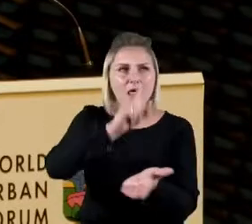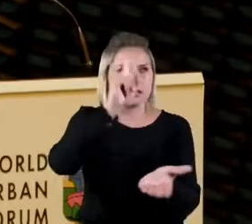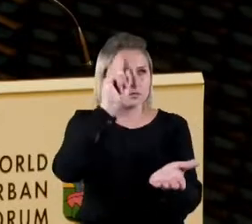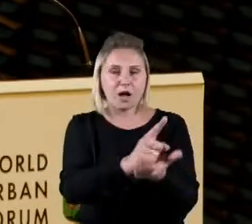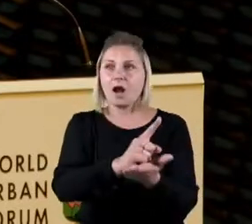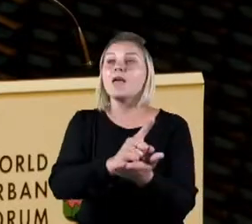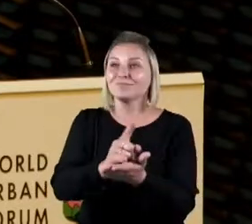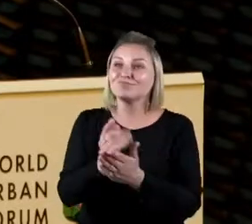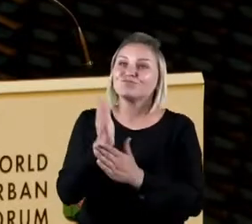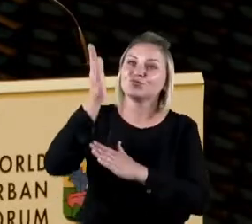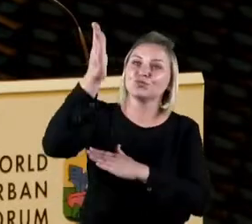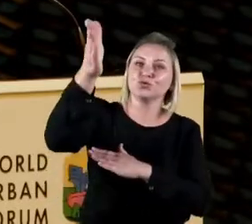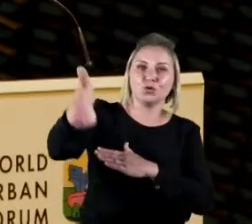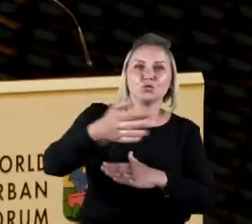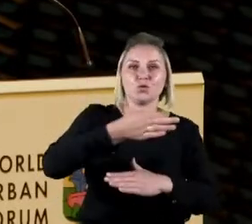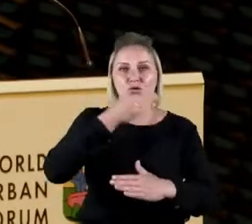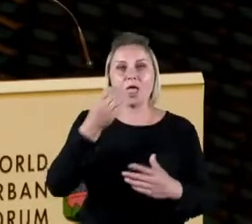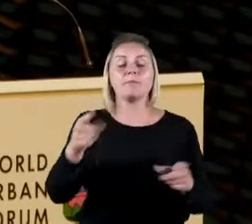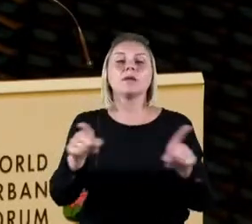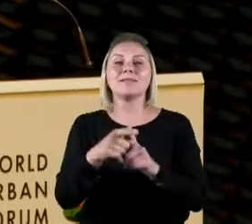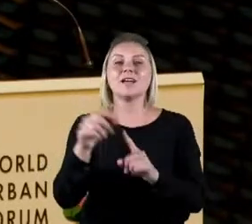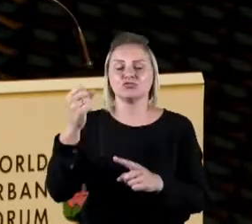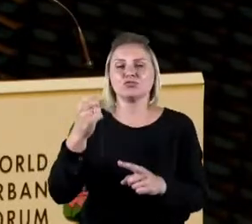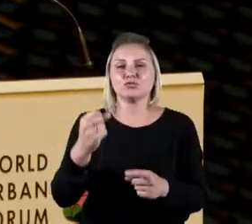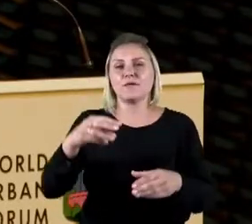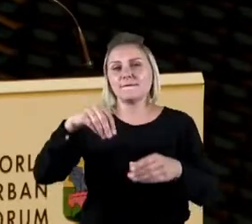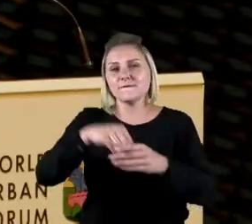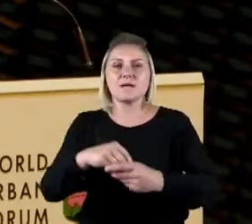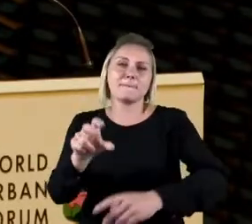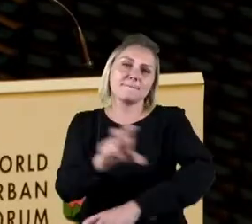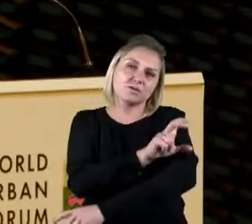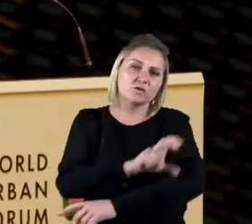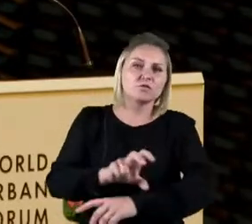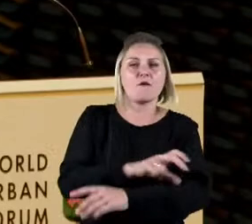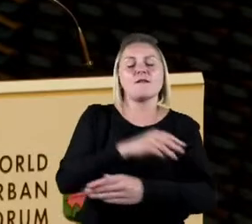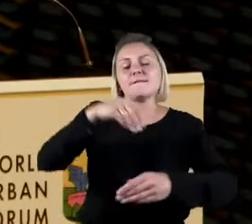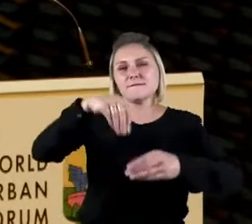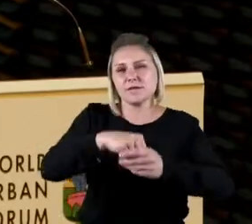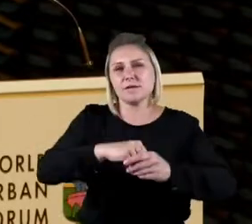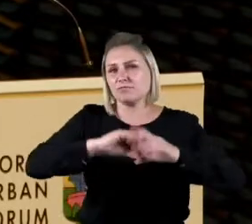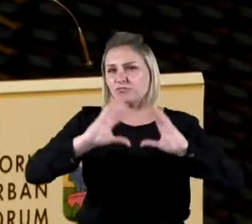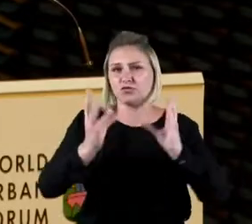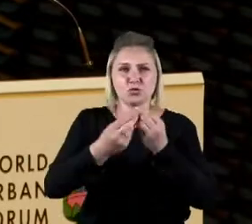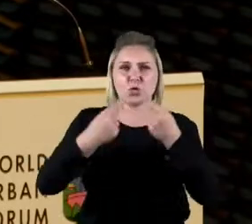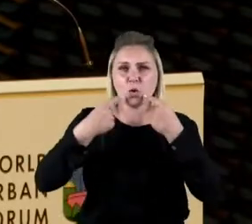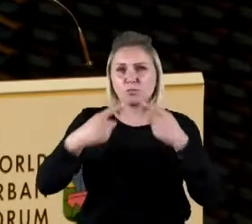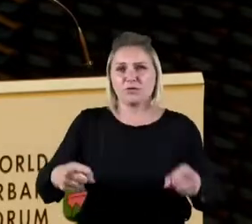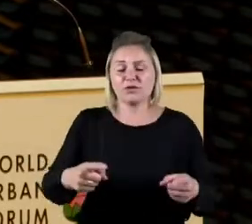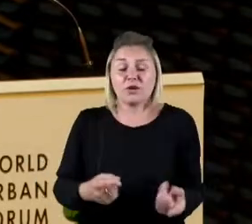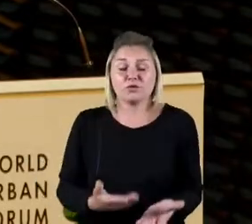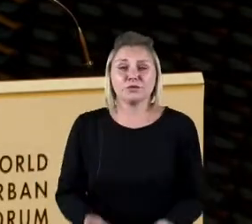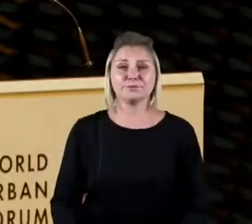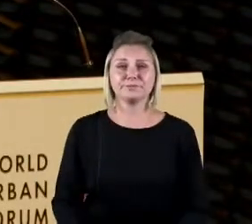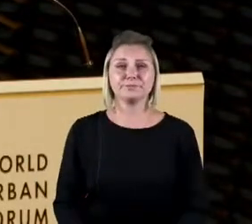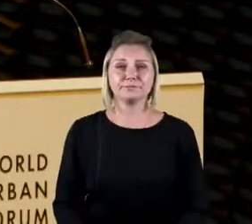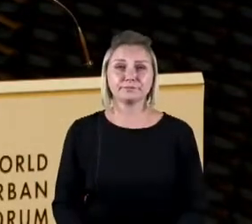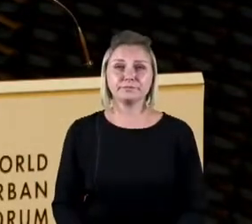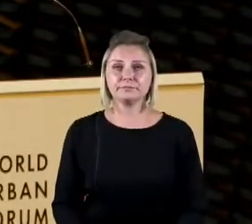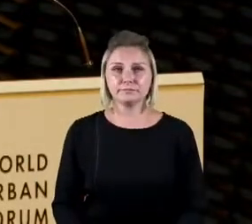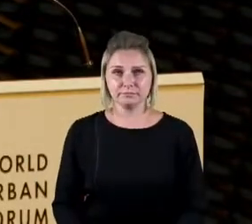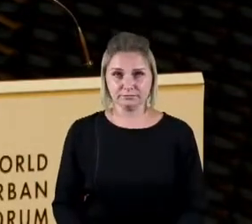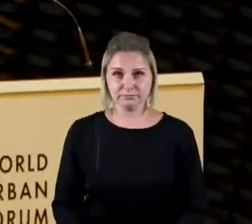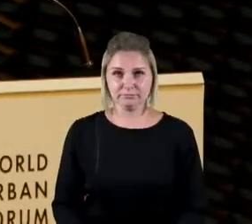And of course, digital democracy and digital rights and responsibilities. We're also advocating for